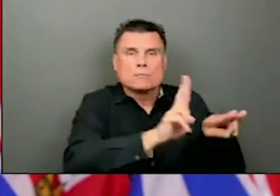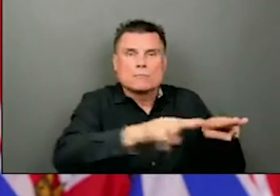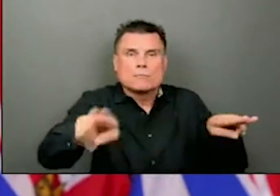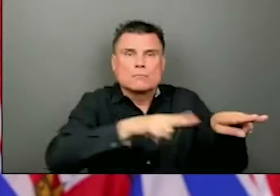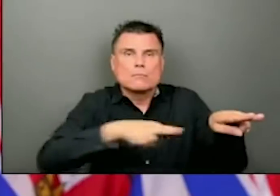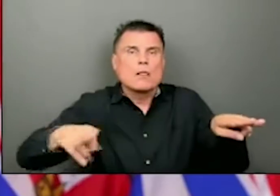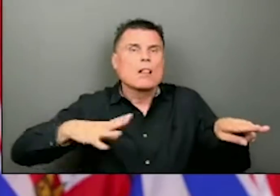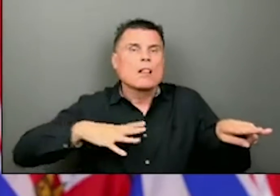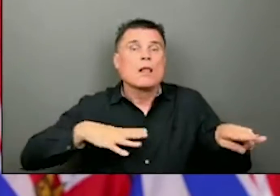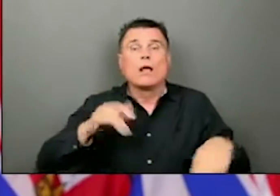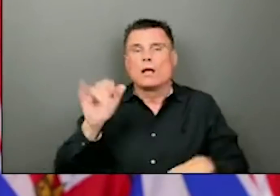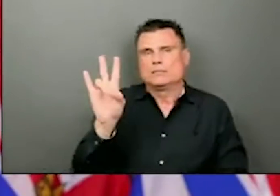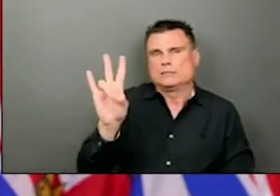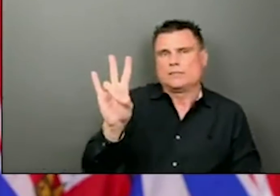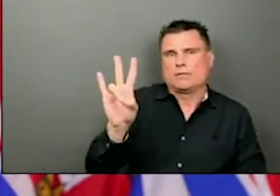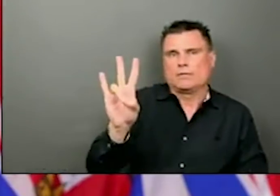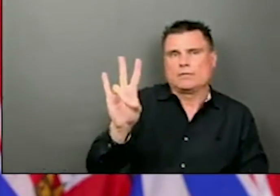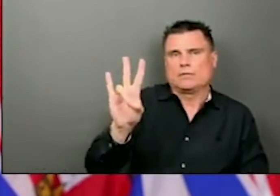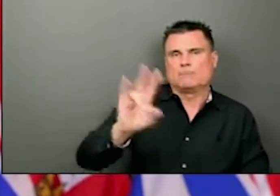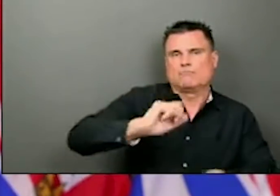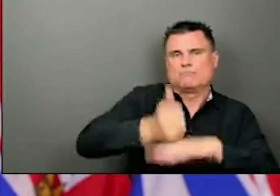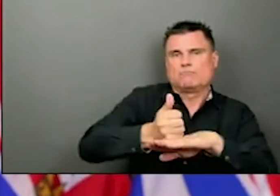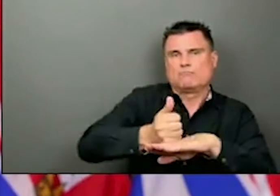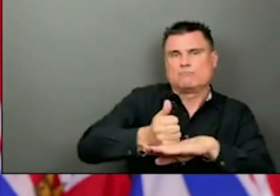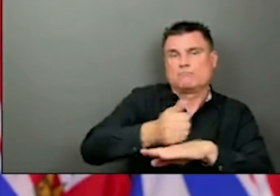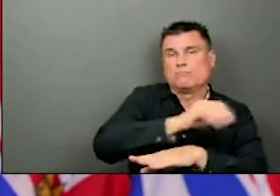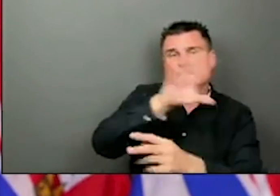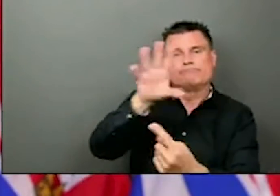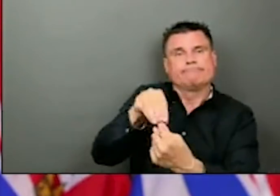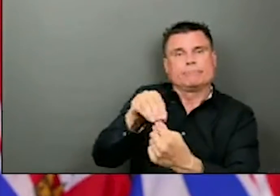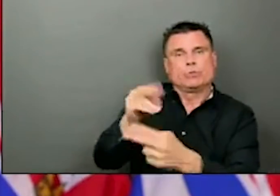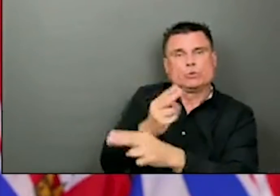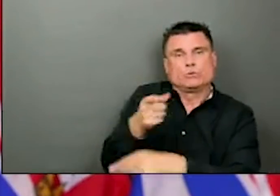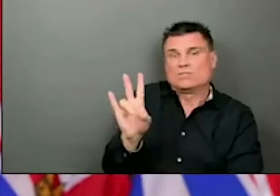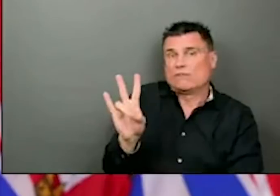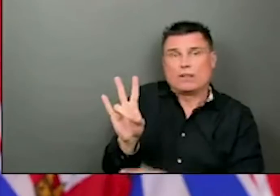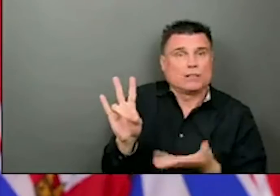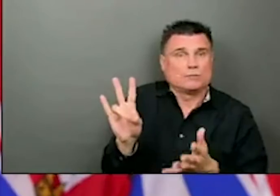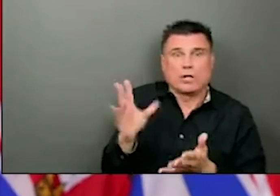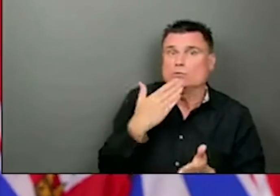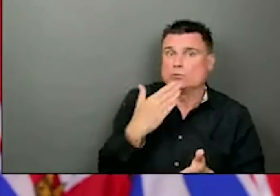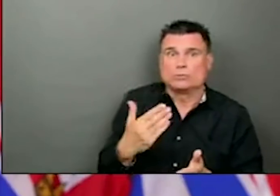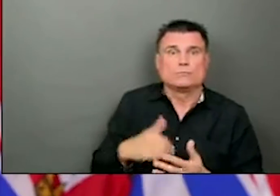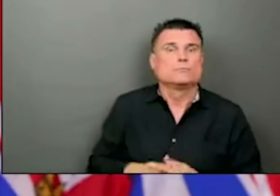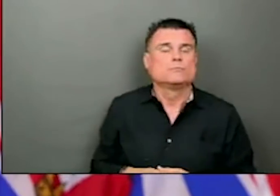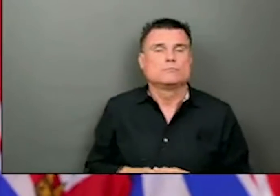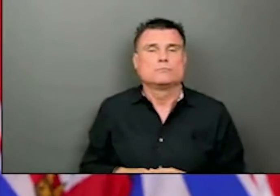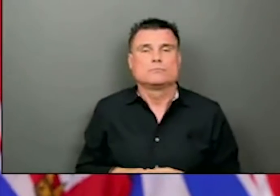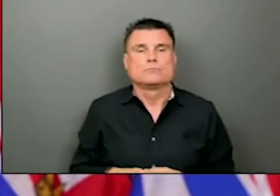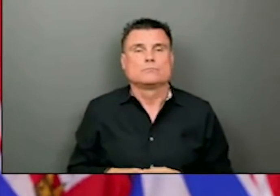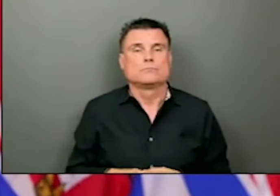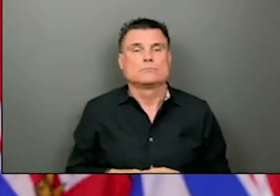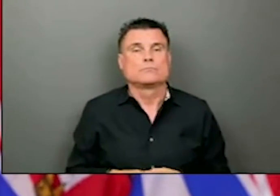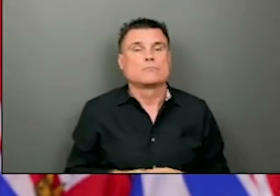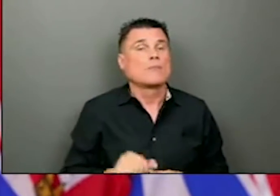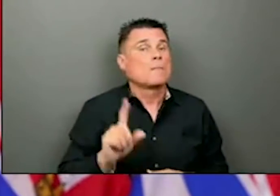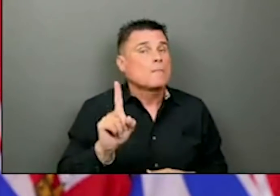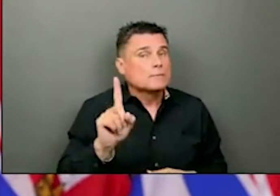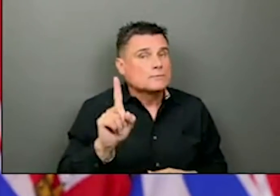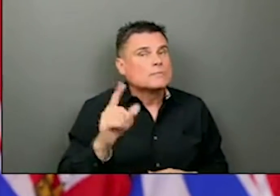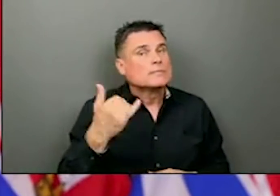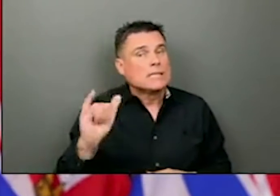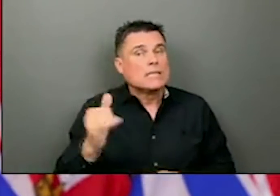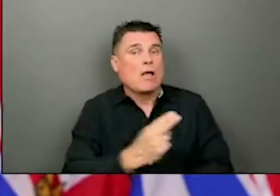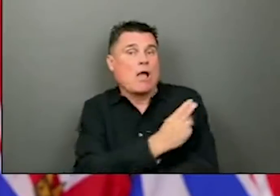in the demands on ICU related to COVID-19. However, this is a very significant and busy time for our healthcare system, and there are,